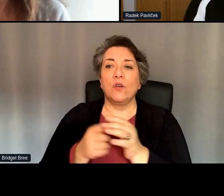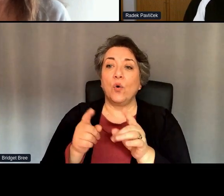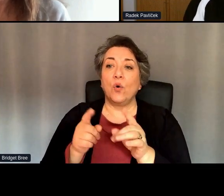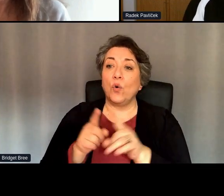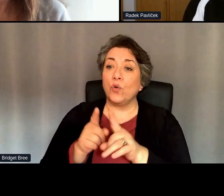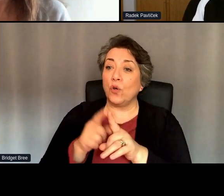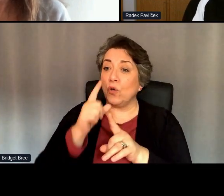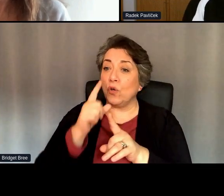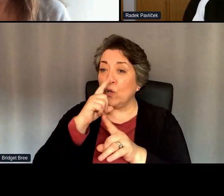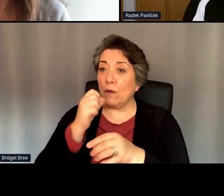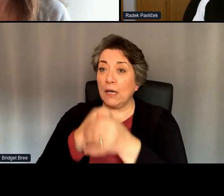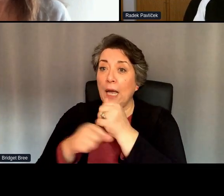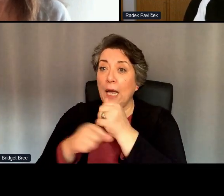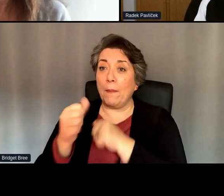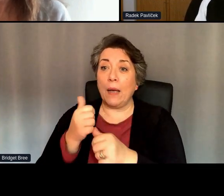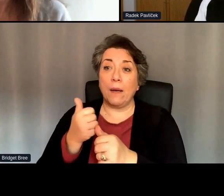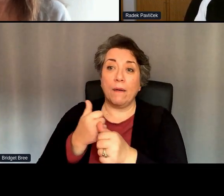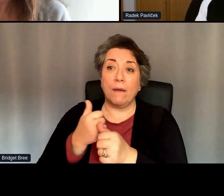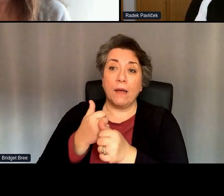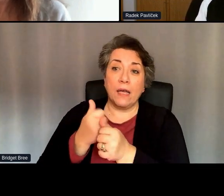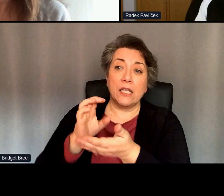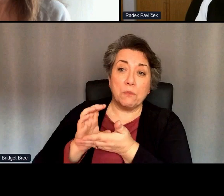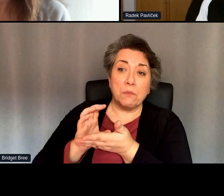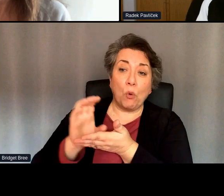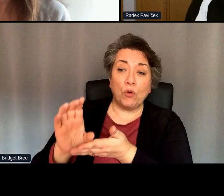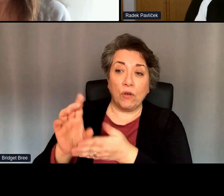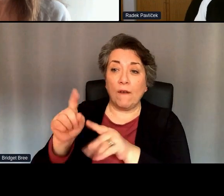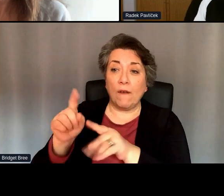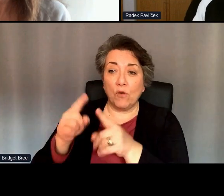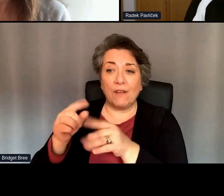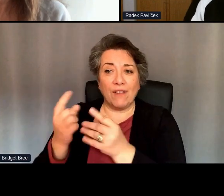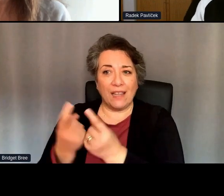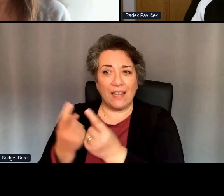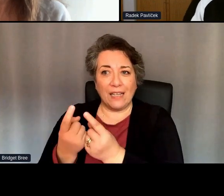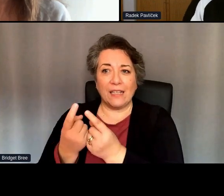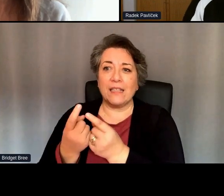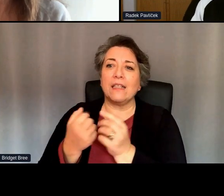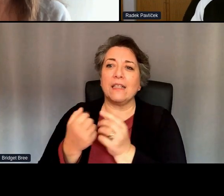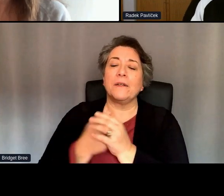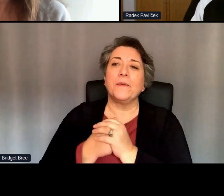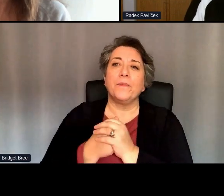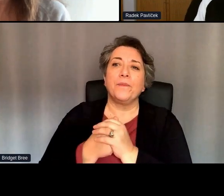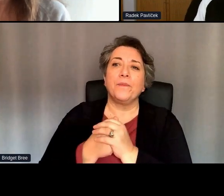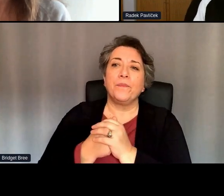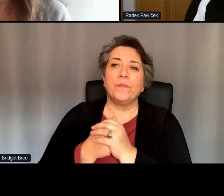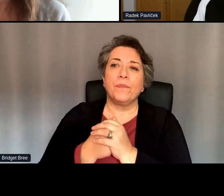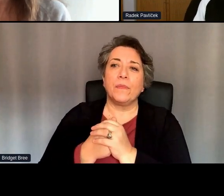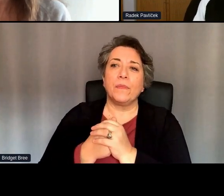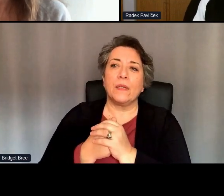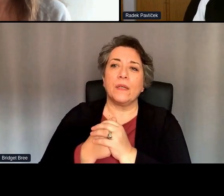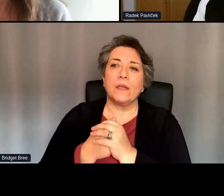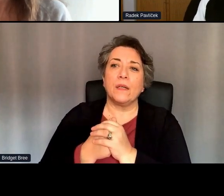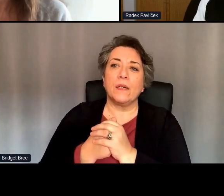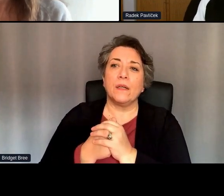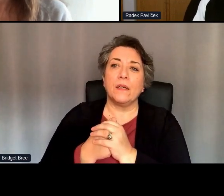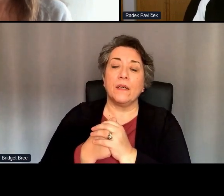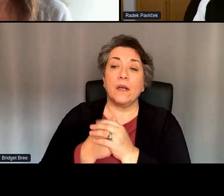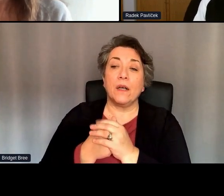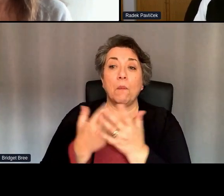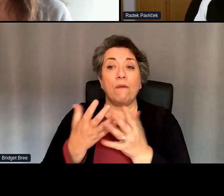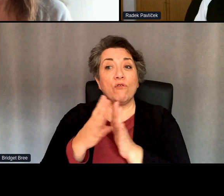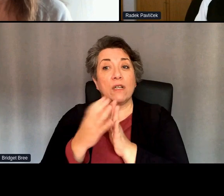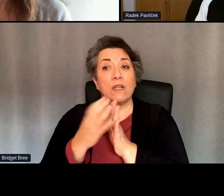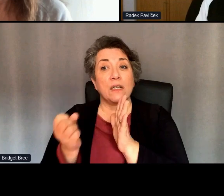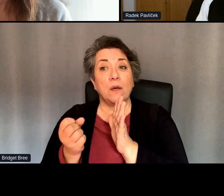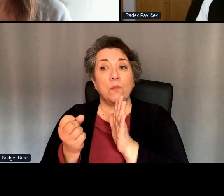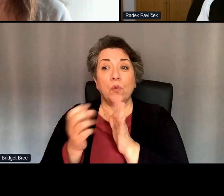sponsored in different organizations, but there are different extra benefits that you can get depending on the level. But for example, the